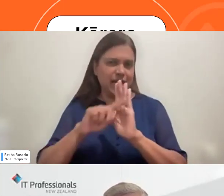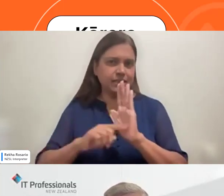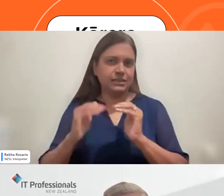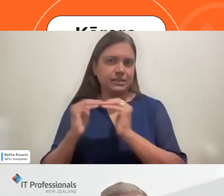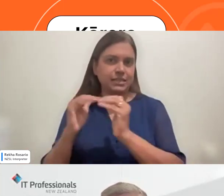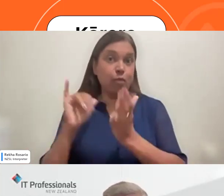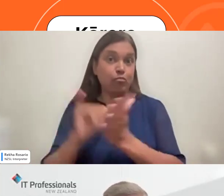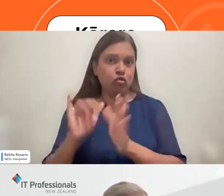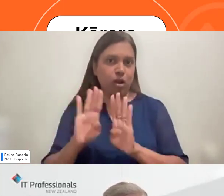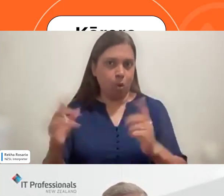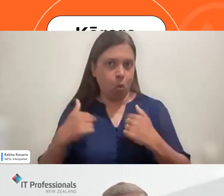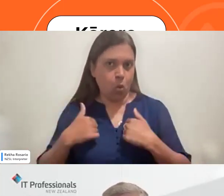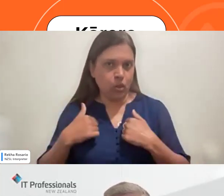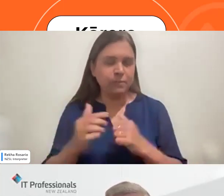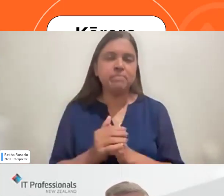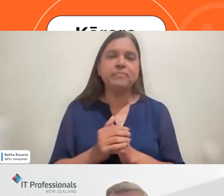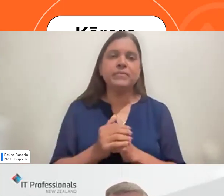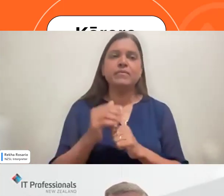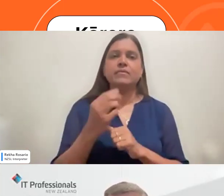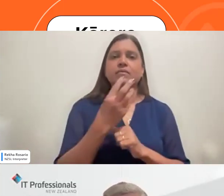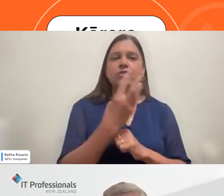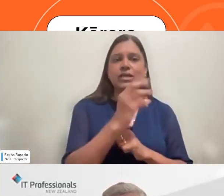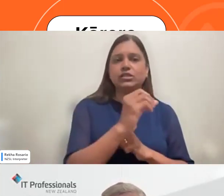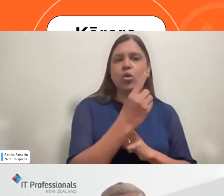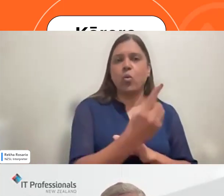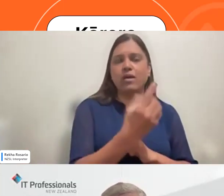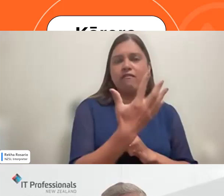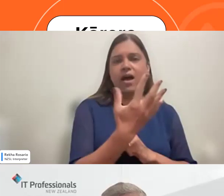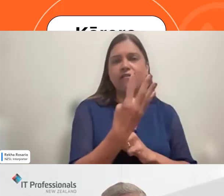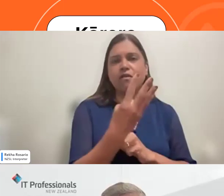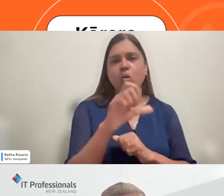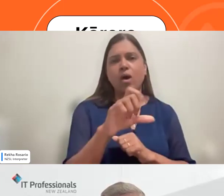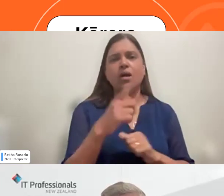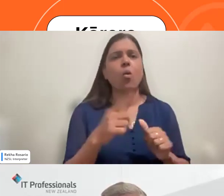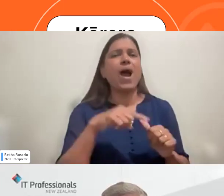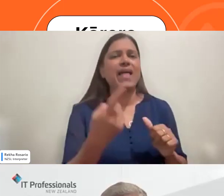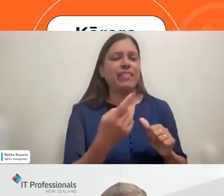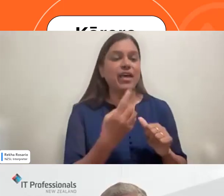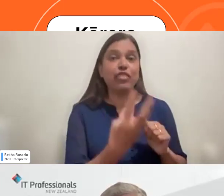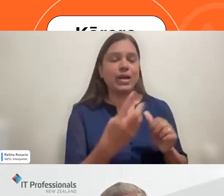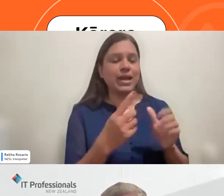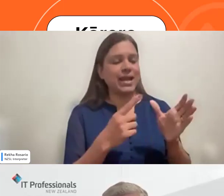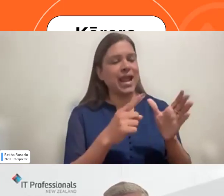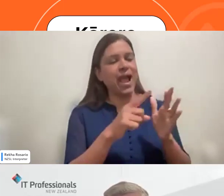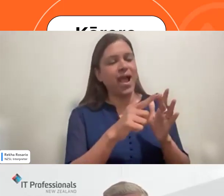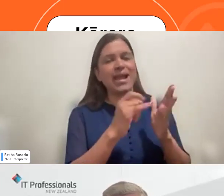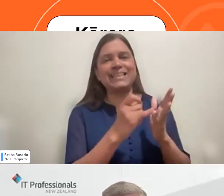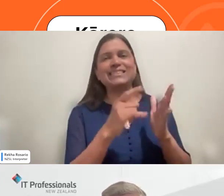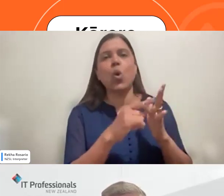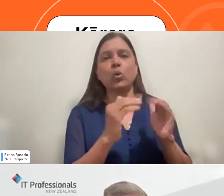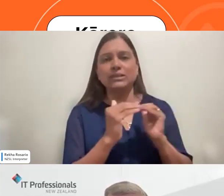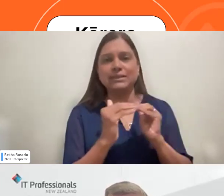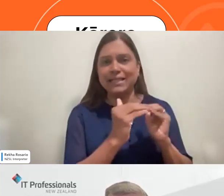EN 301549 and the other 3 ISO standards that are applicable in this space are in the agenda